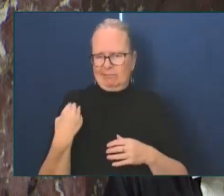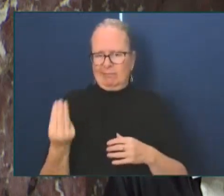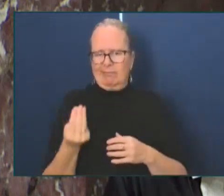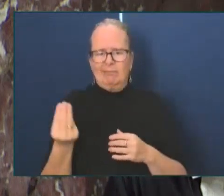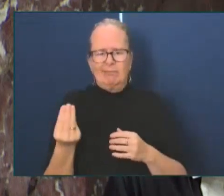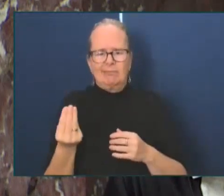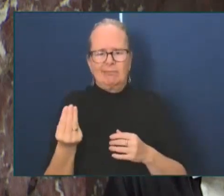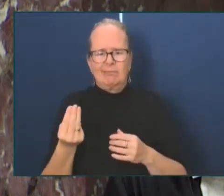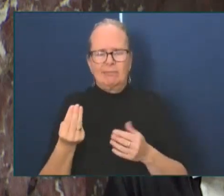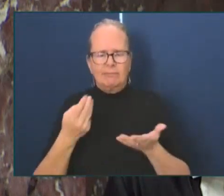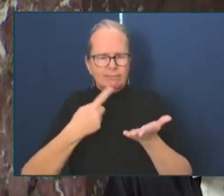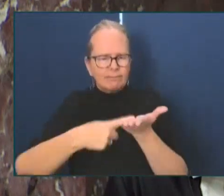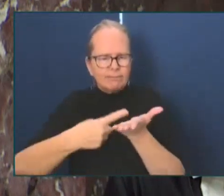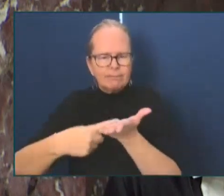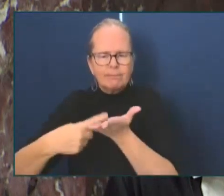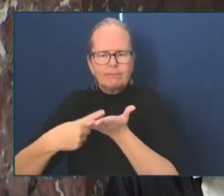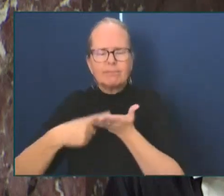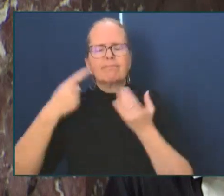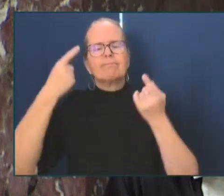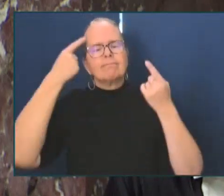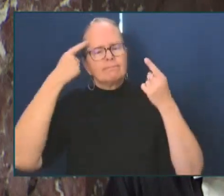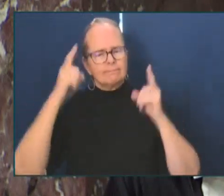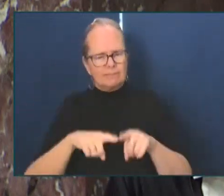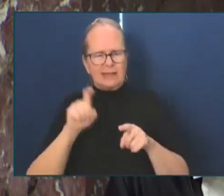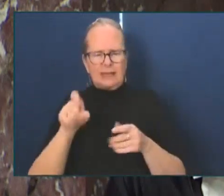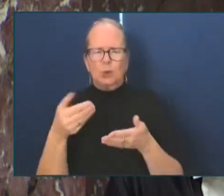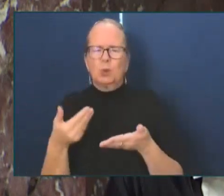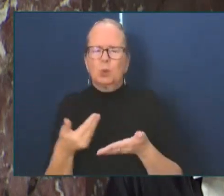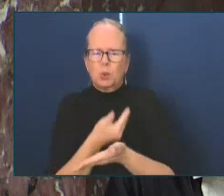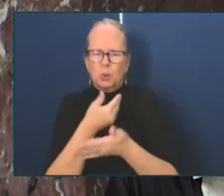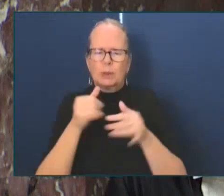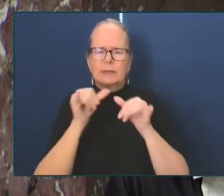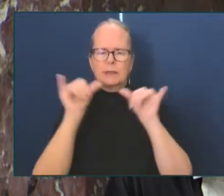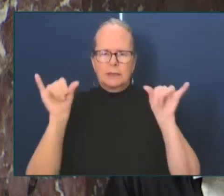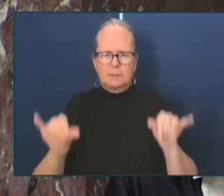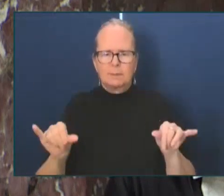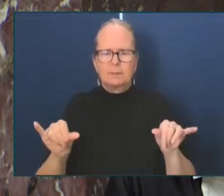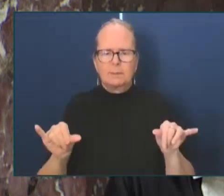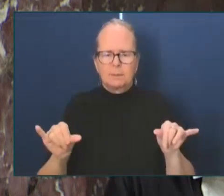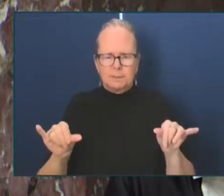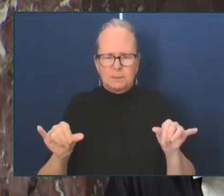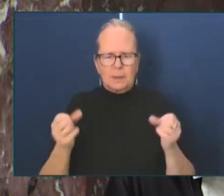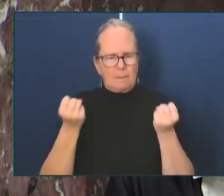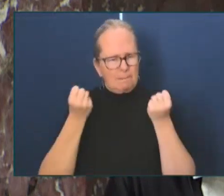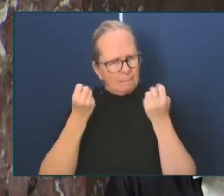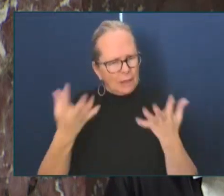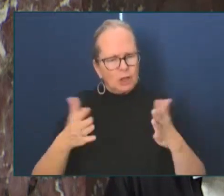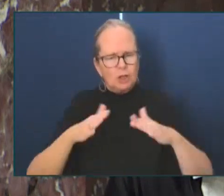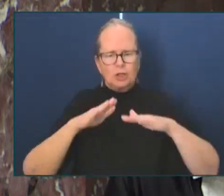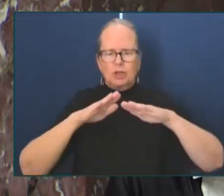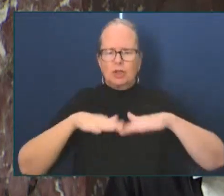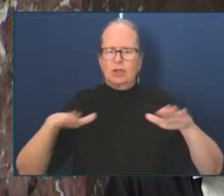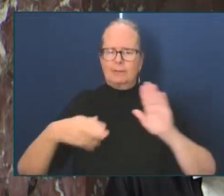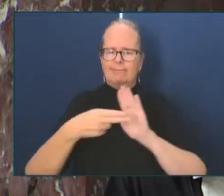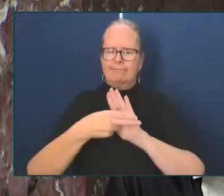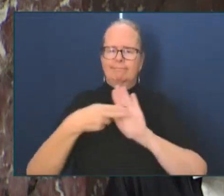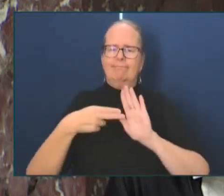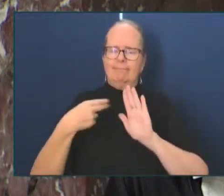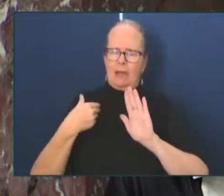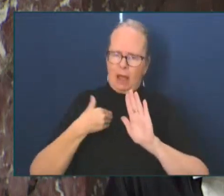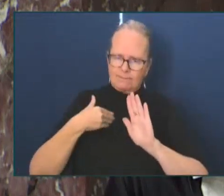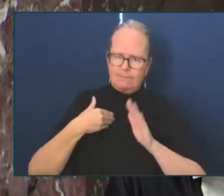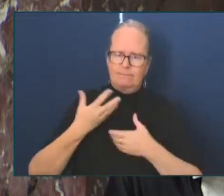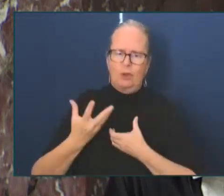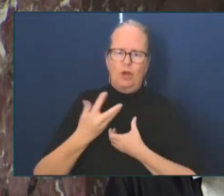who have a diagnosis of autism, or who are waiting for a diagnosis of autism, are also not able